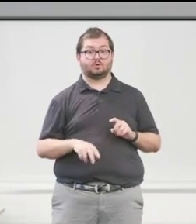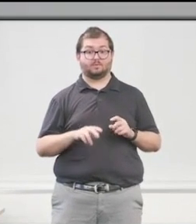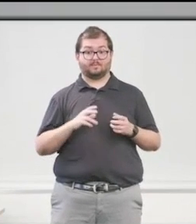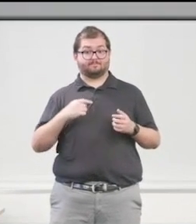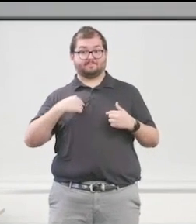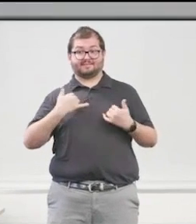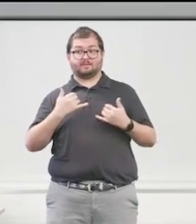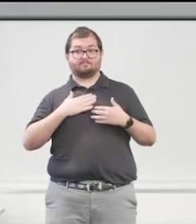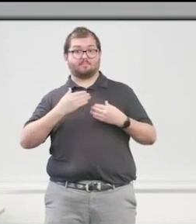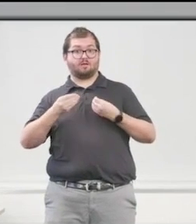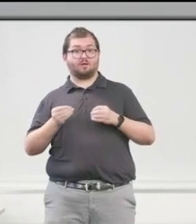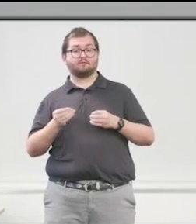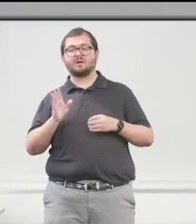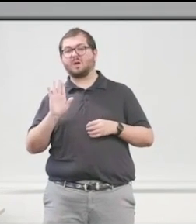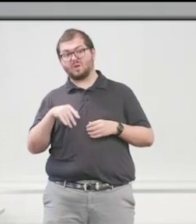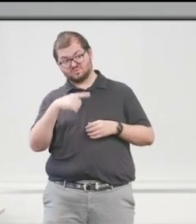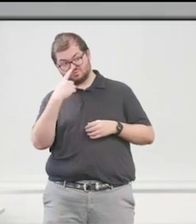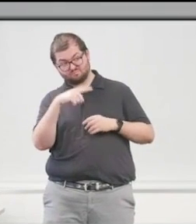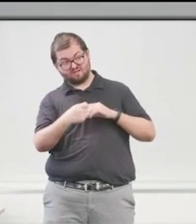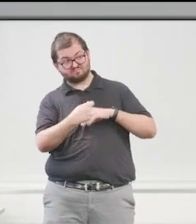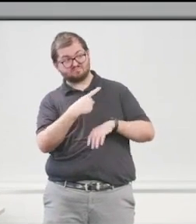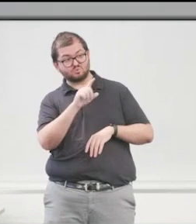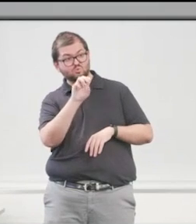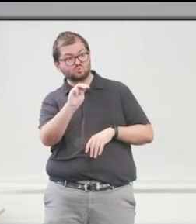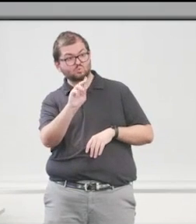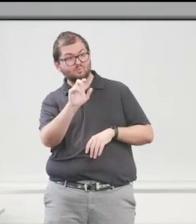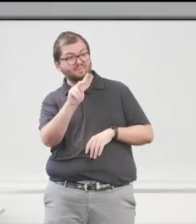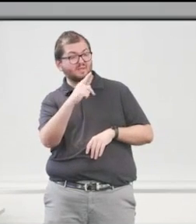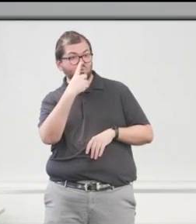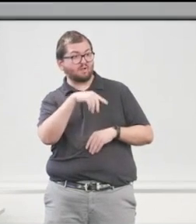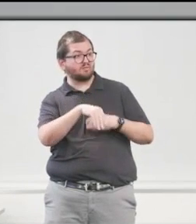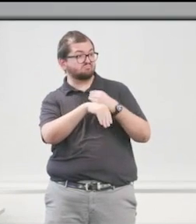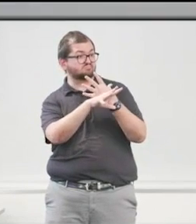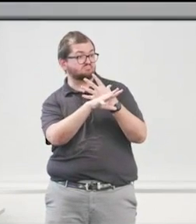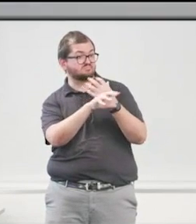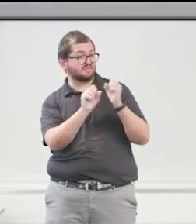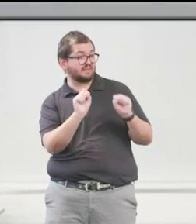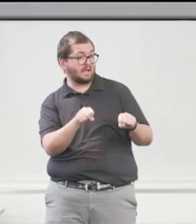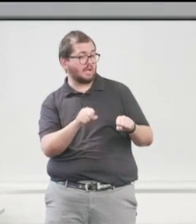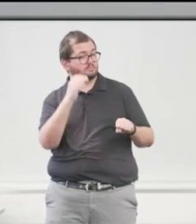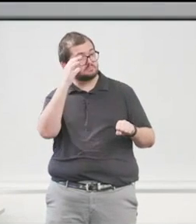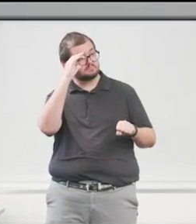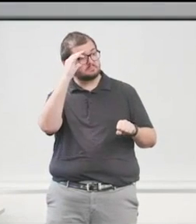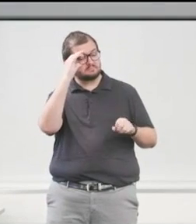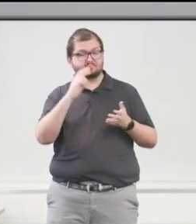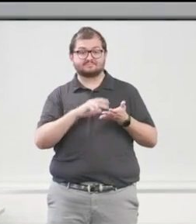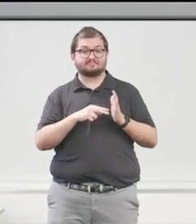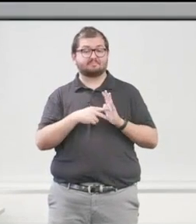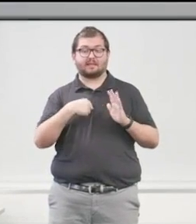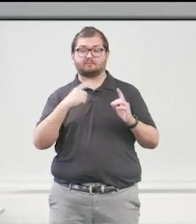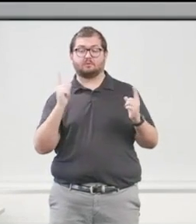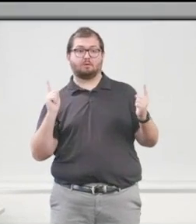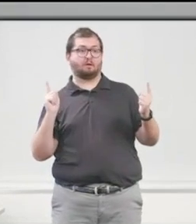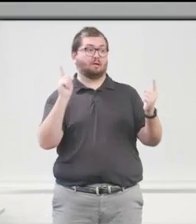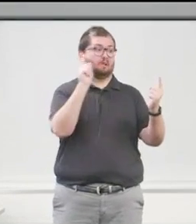say, can we just send you a Zoom link, and can you jump on Zoom, and can you just do a Zoom interview with us? So they might not even physically be at